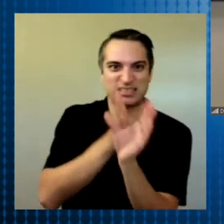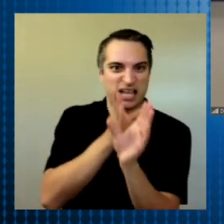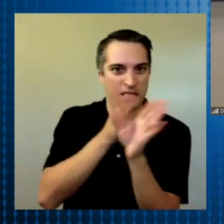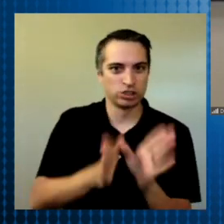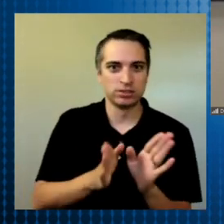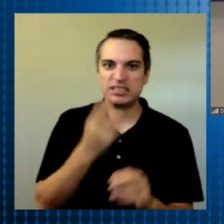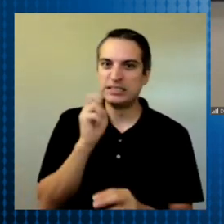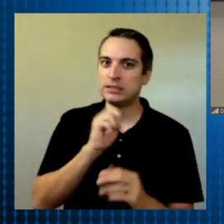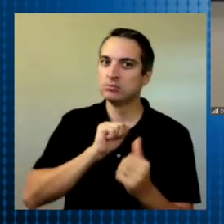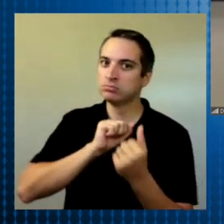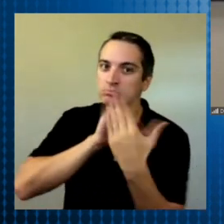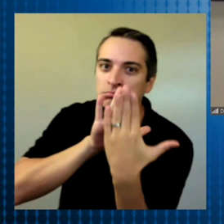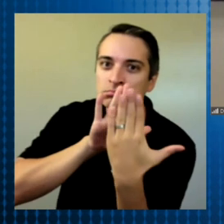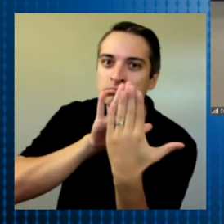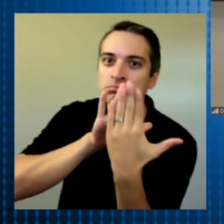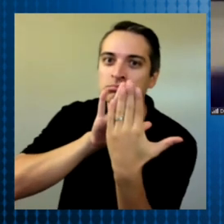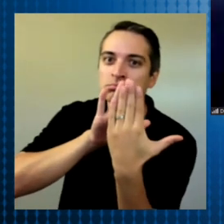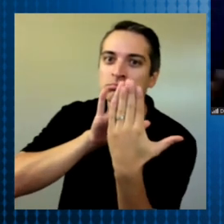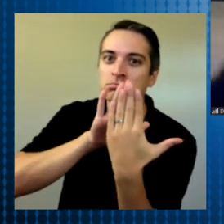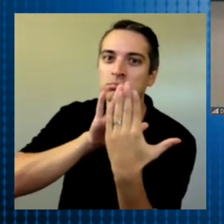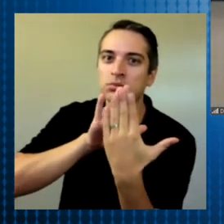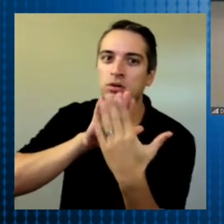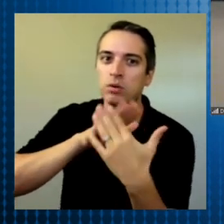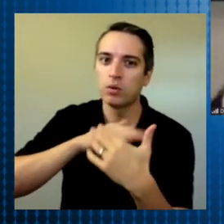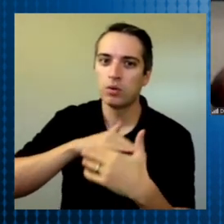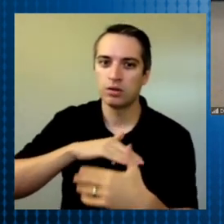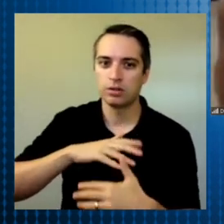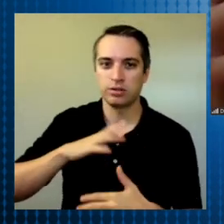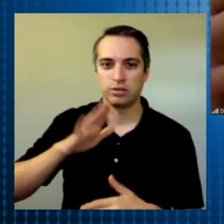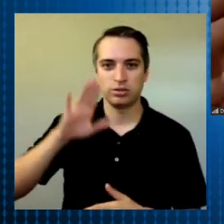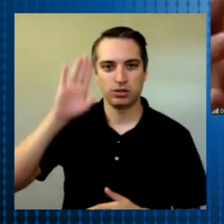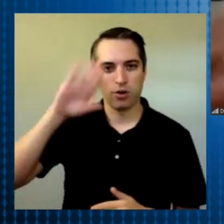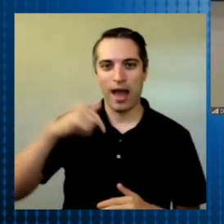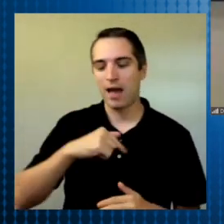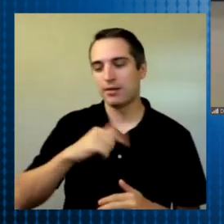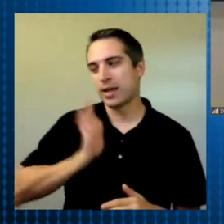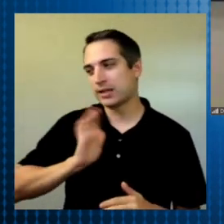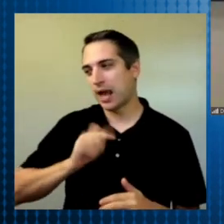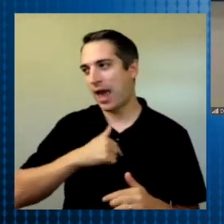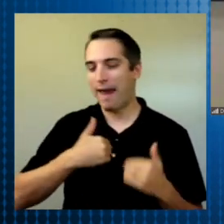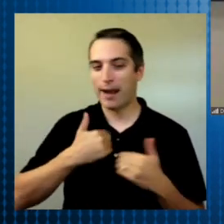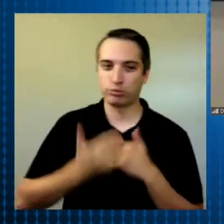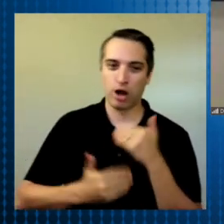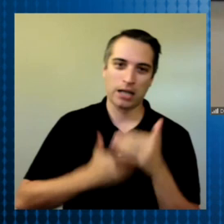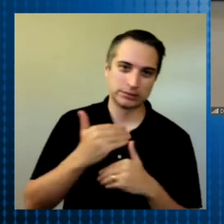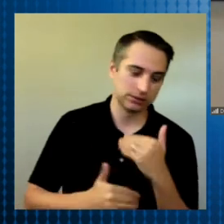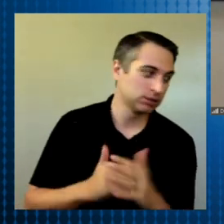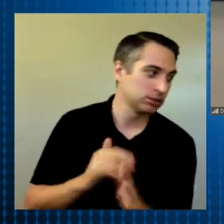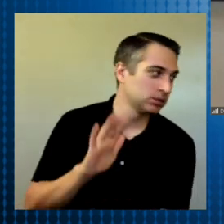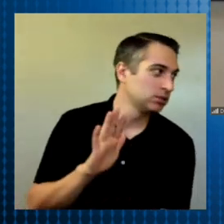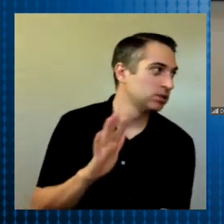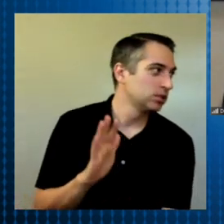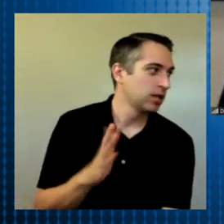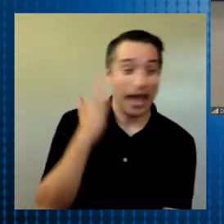face. I mean, I hate to say it, back in the day, I had a process, you know, whatever that was. And I remember, I didn't know this man. I